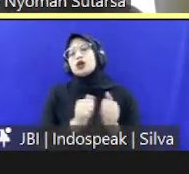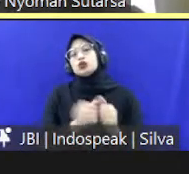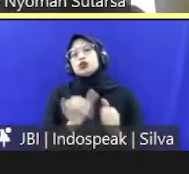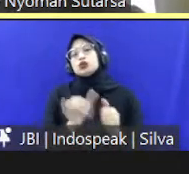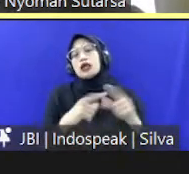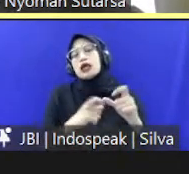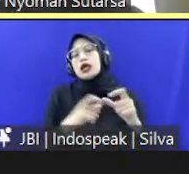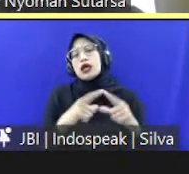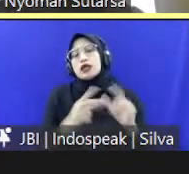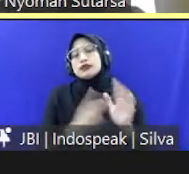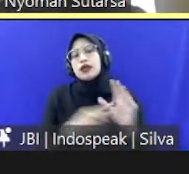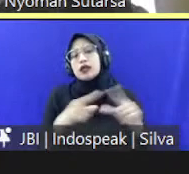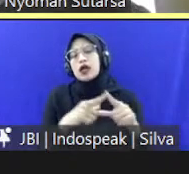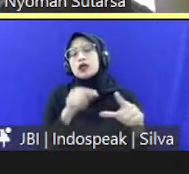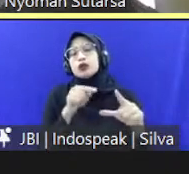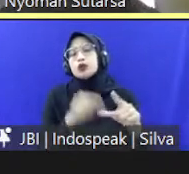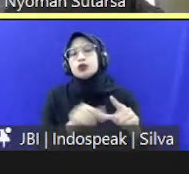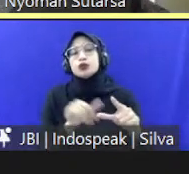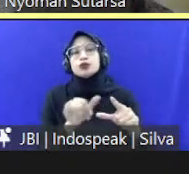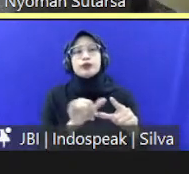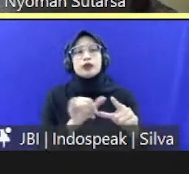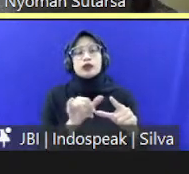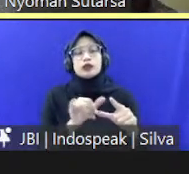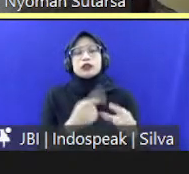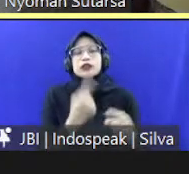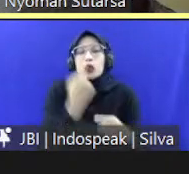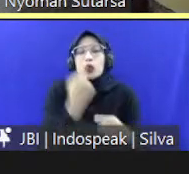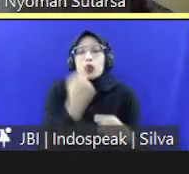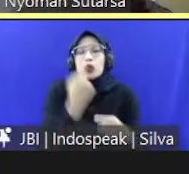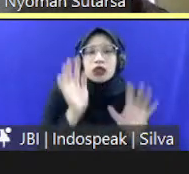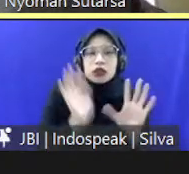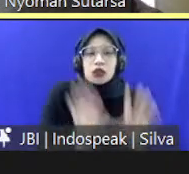a direct result of multiple oppression.